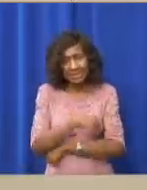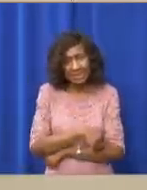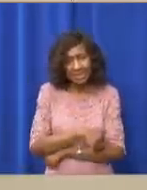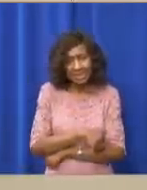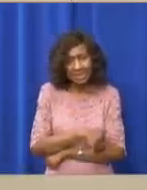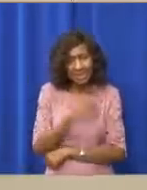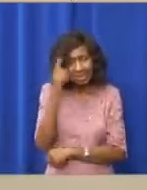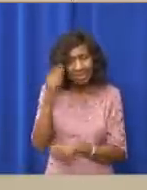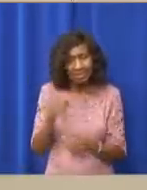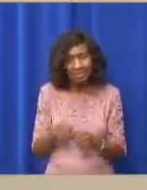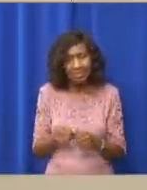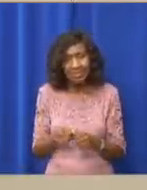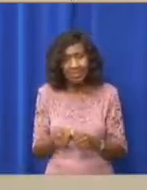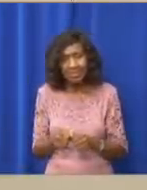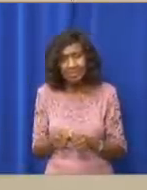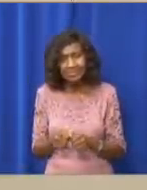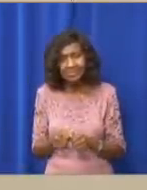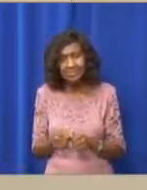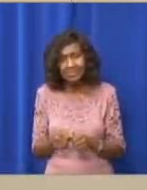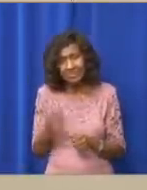beach.